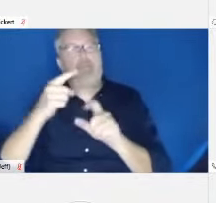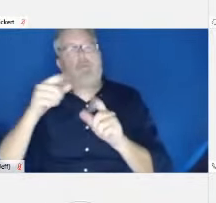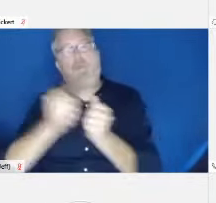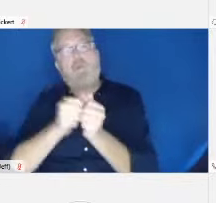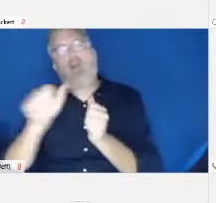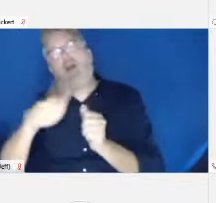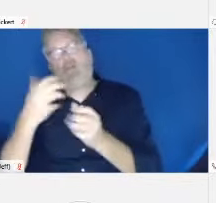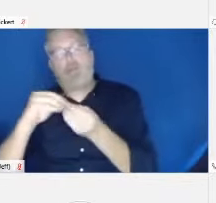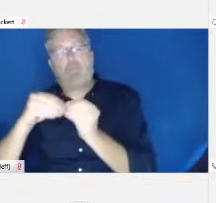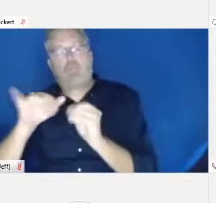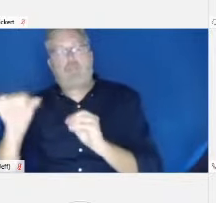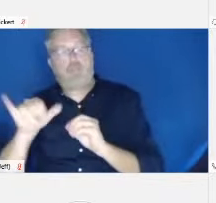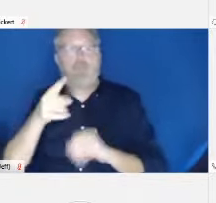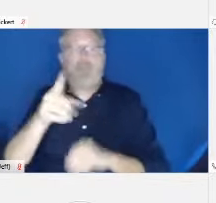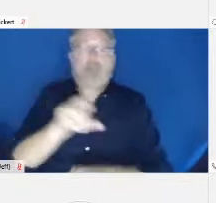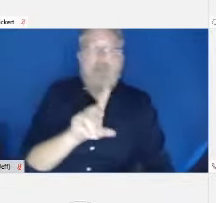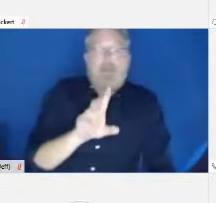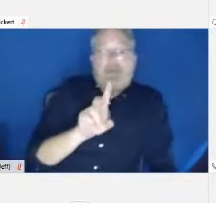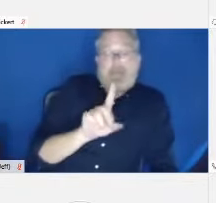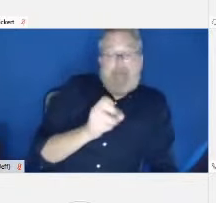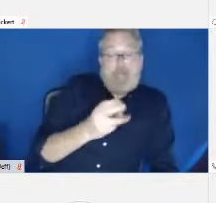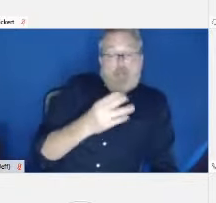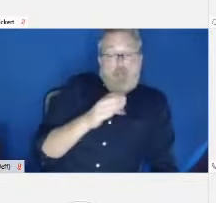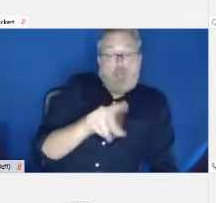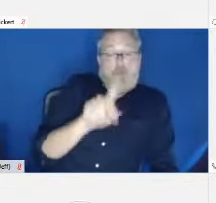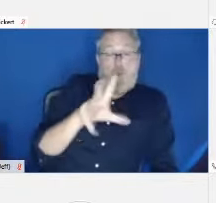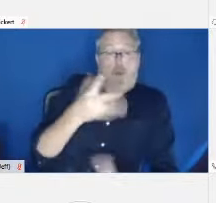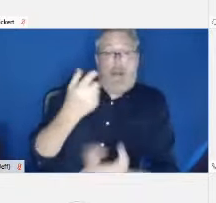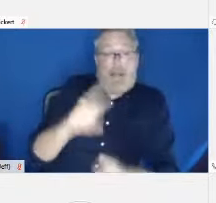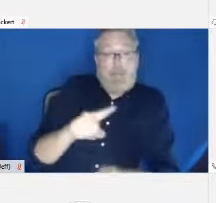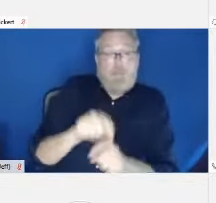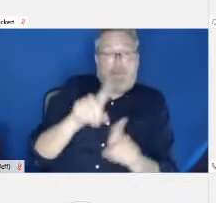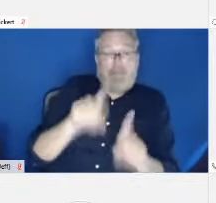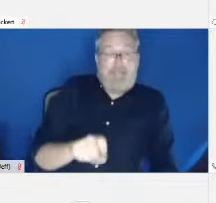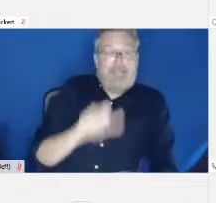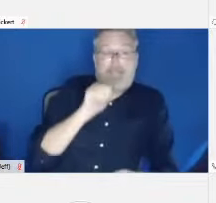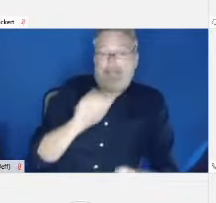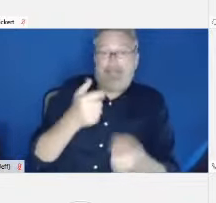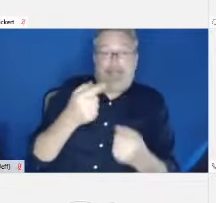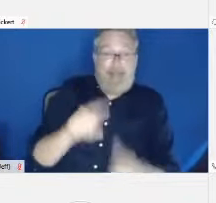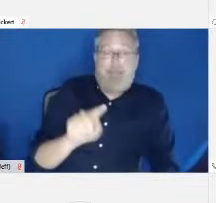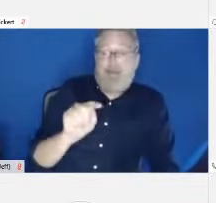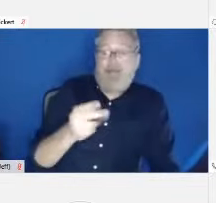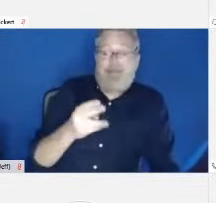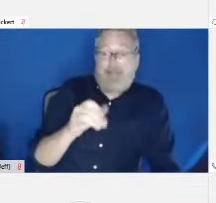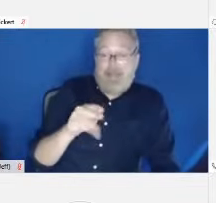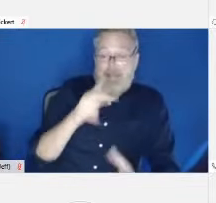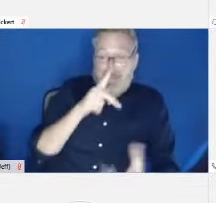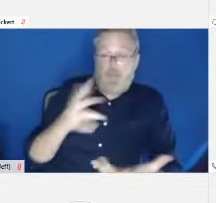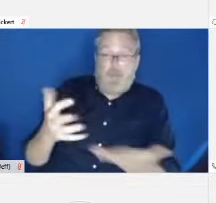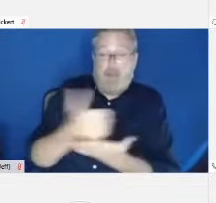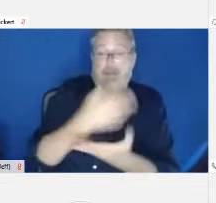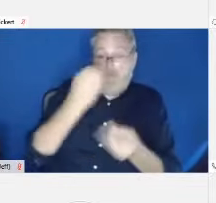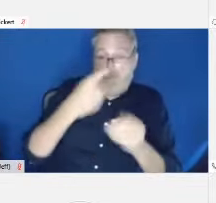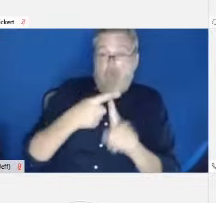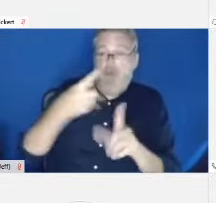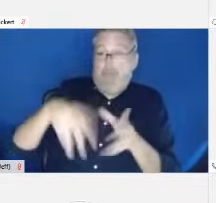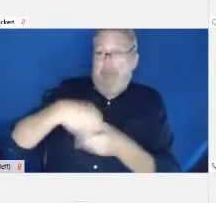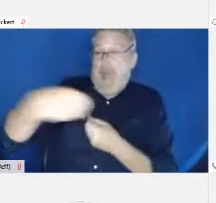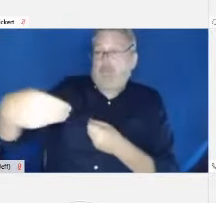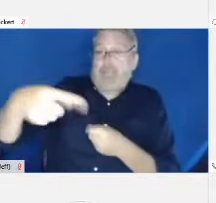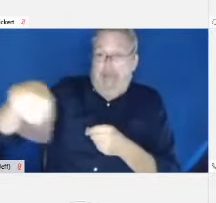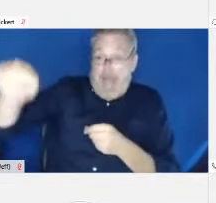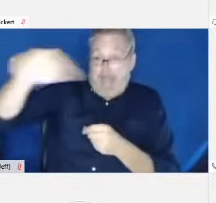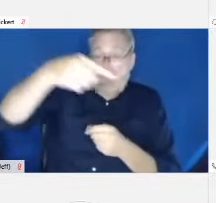well. Kristen, does the dashboard include anything about testing that doesn't occur at Teeland Student Health Center? It does. So